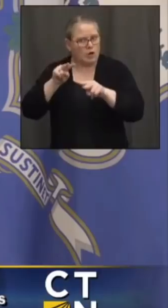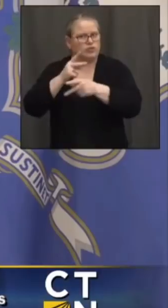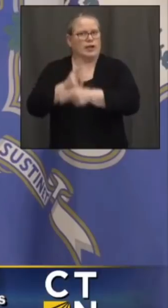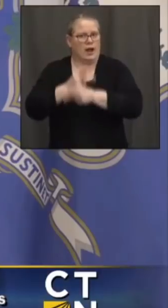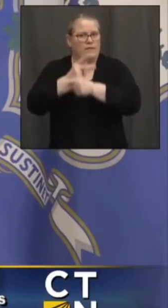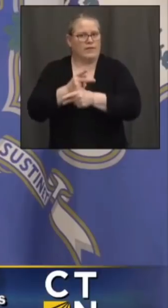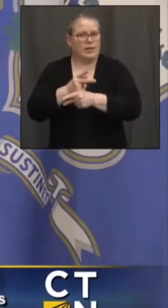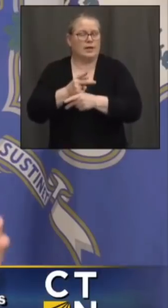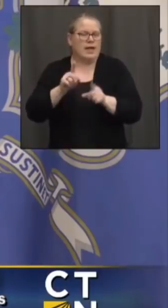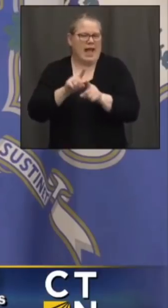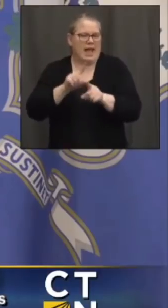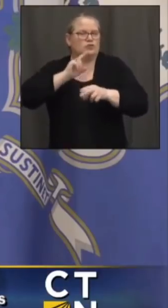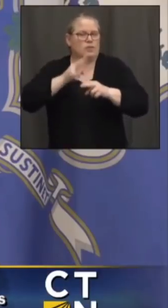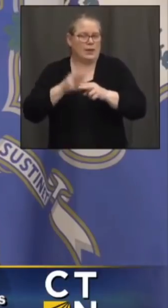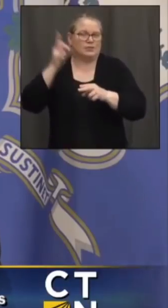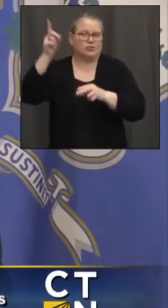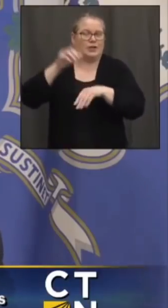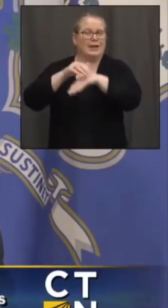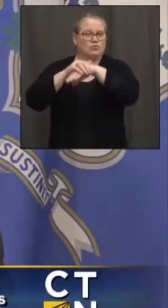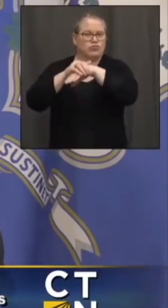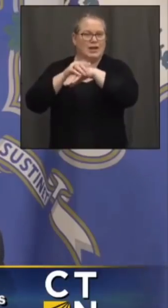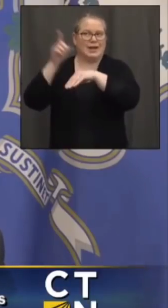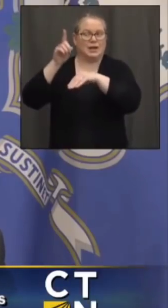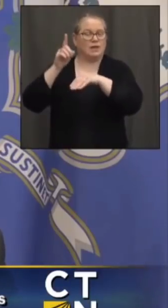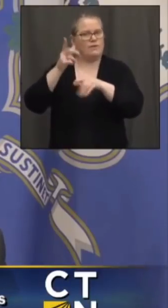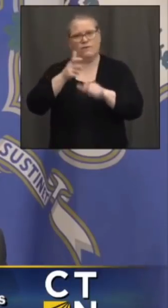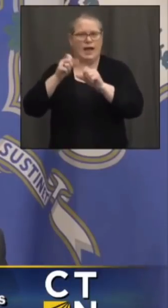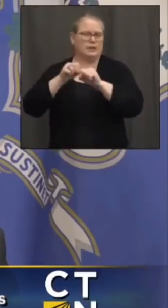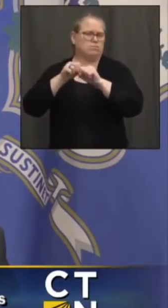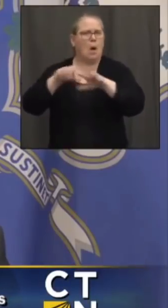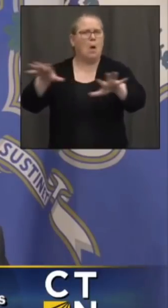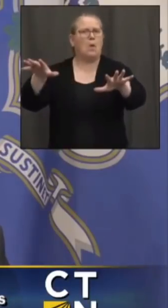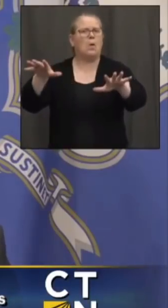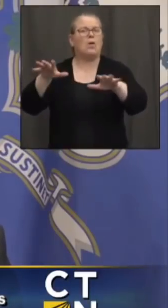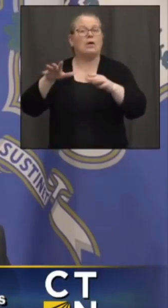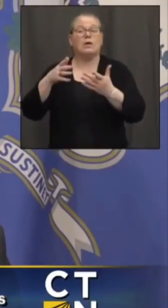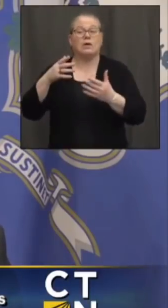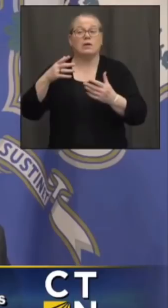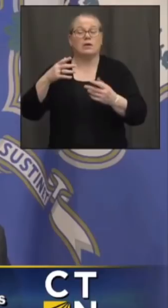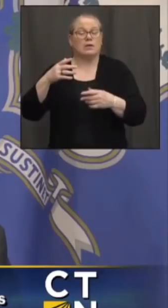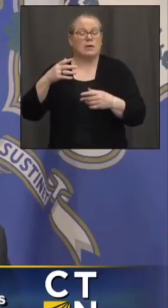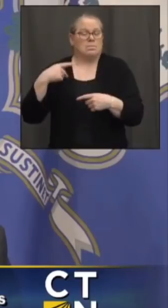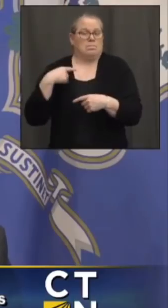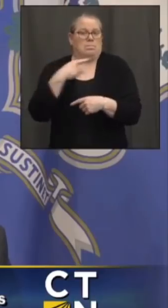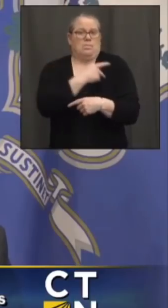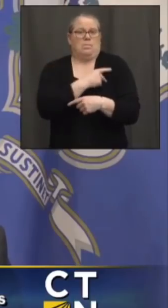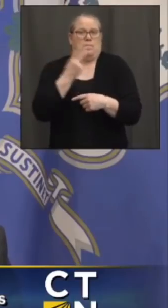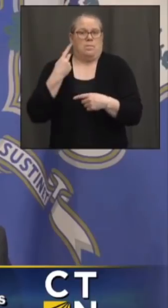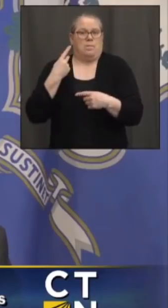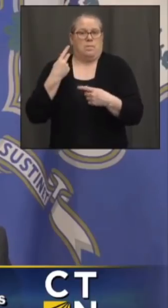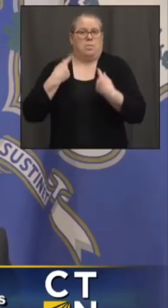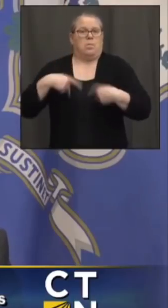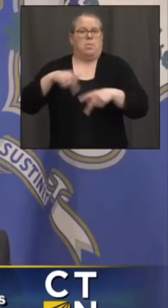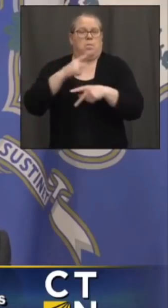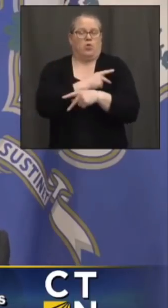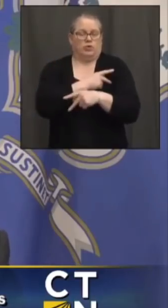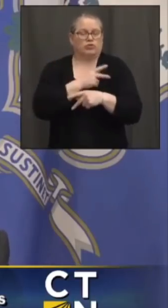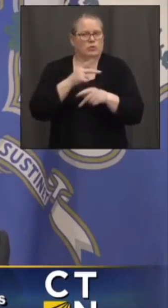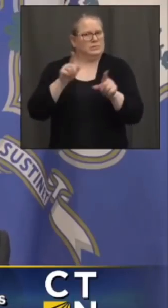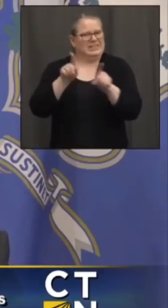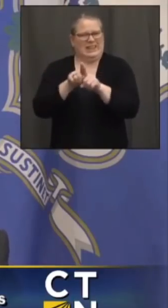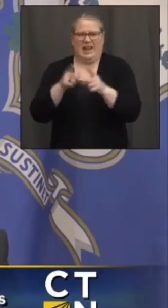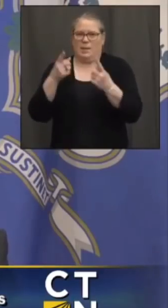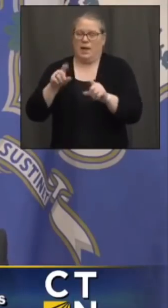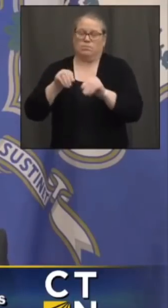pointed out, Erica, or Britain, it spread pretty quickly. Same thing in Portugal. Right now in the United States, I'd like to think